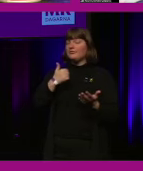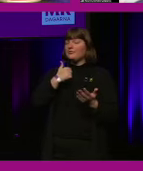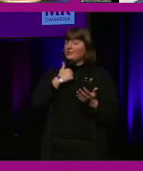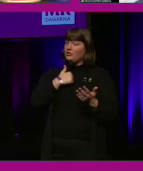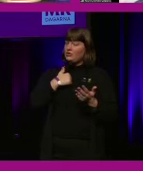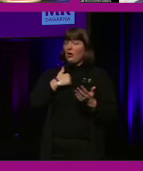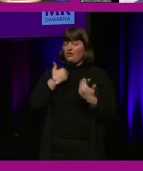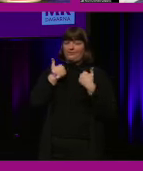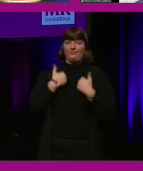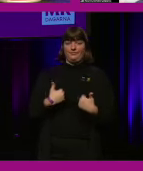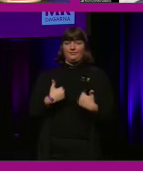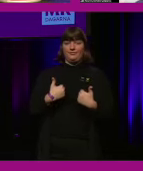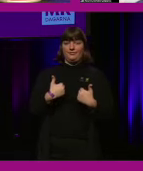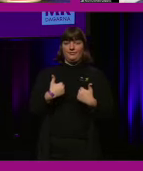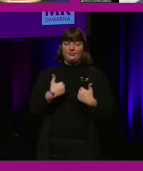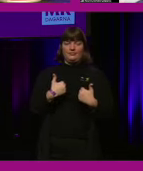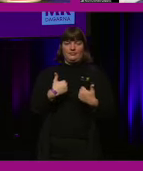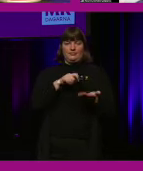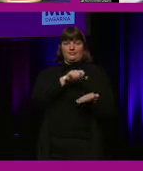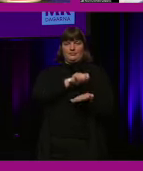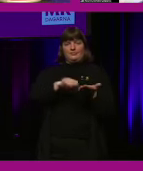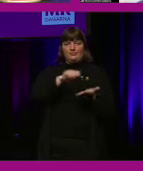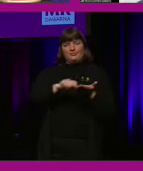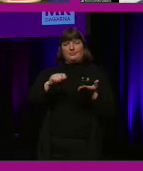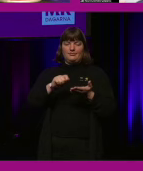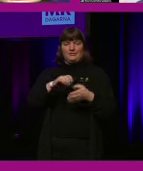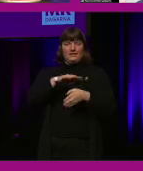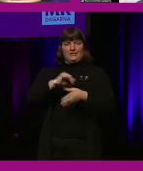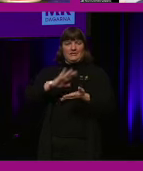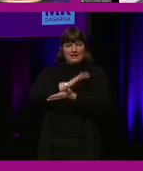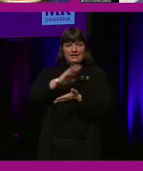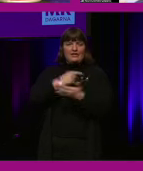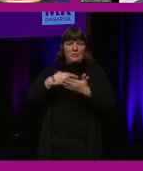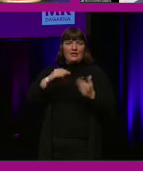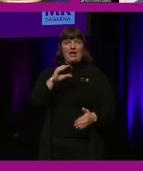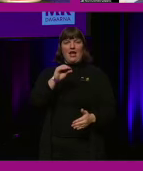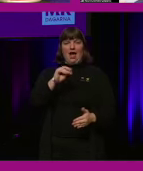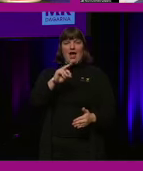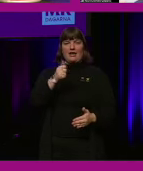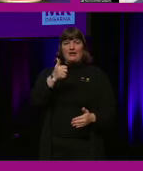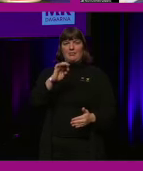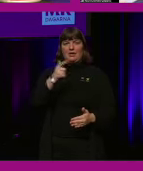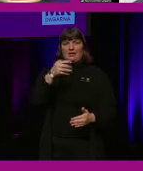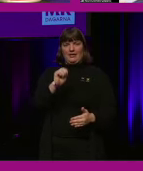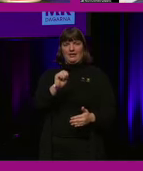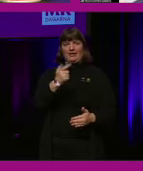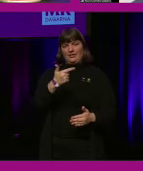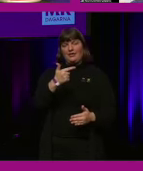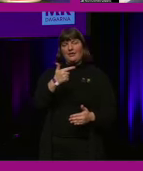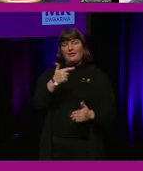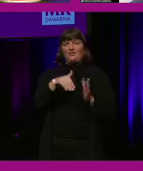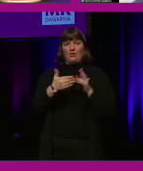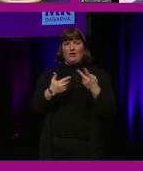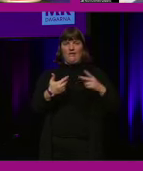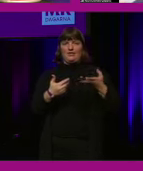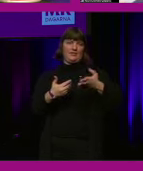I'm myself an editorial writer at a Swedish paper called Arbetet, from the left